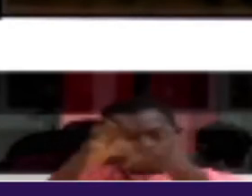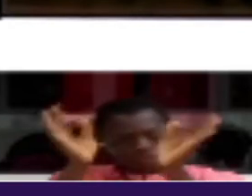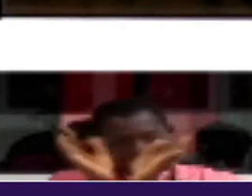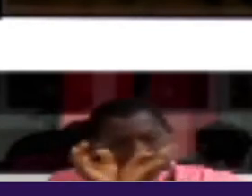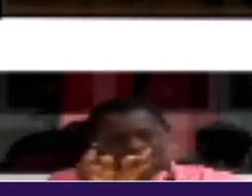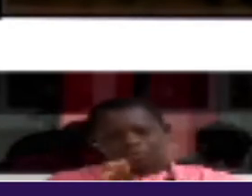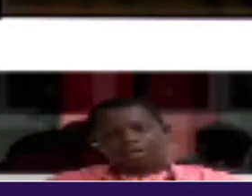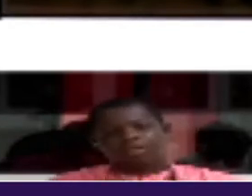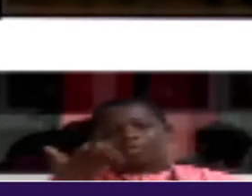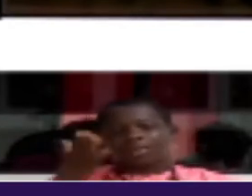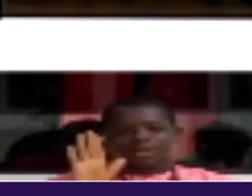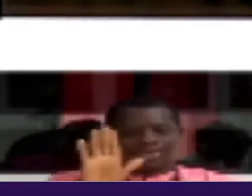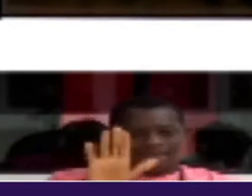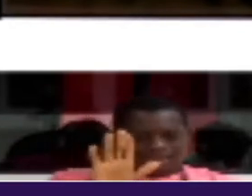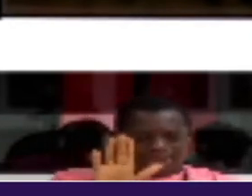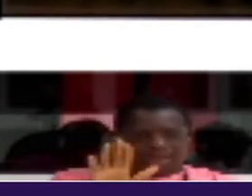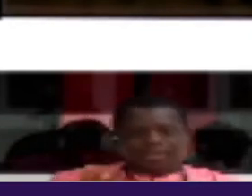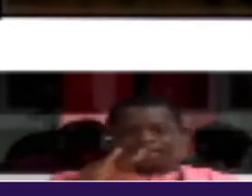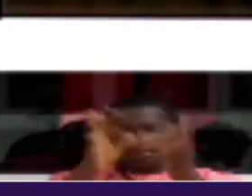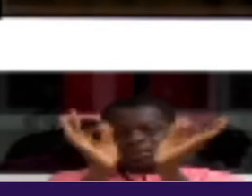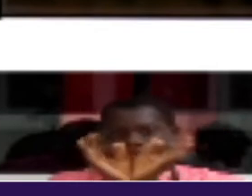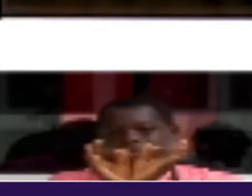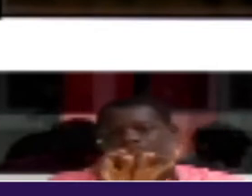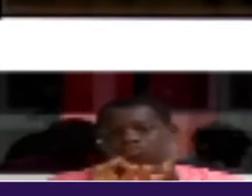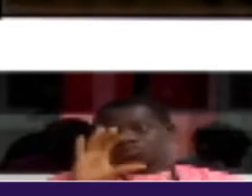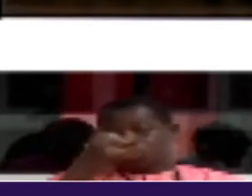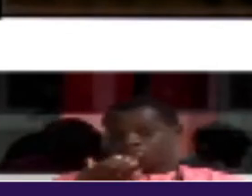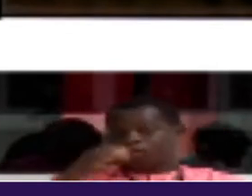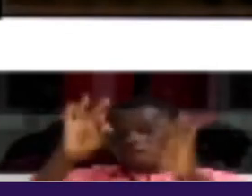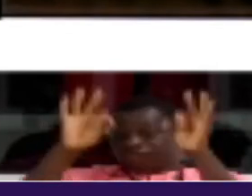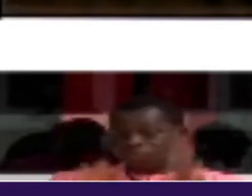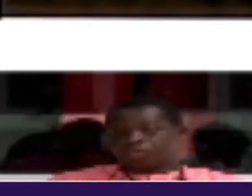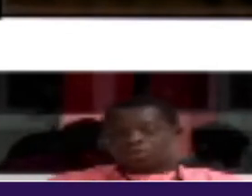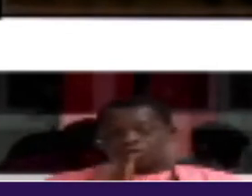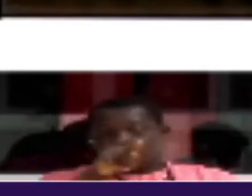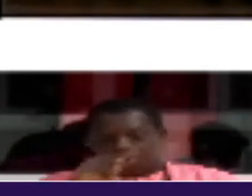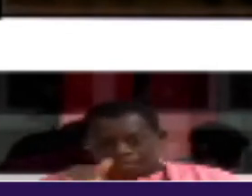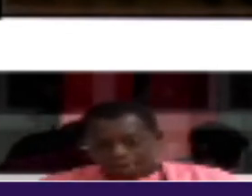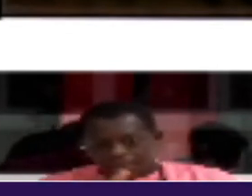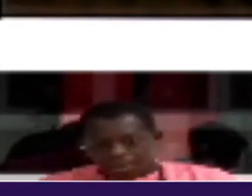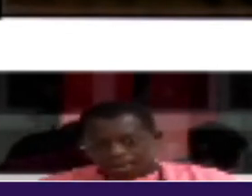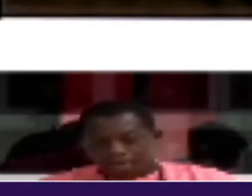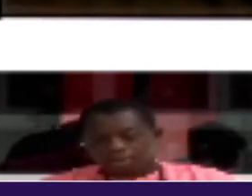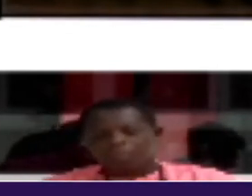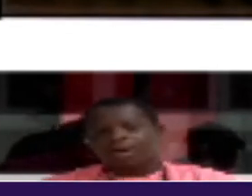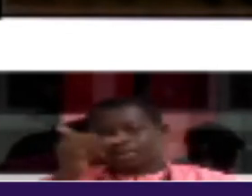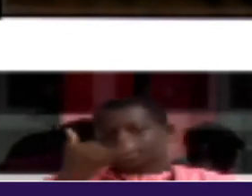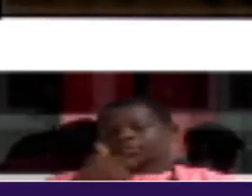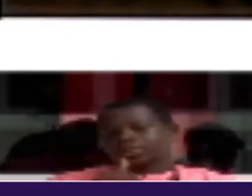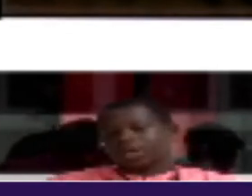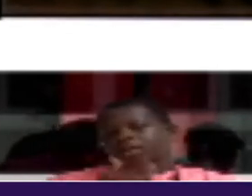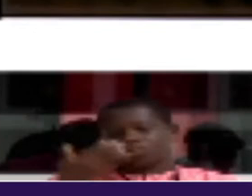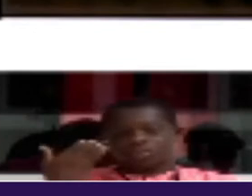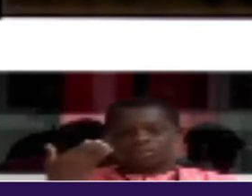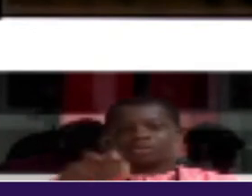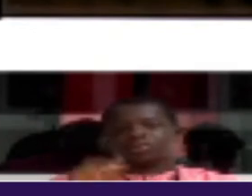later that this team come to form. Answer the question. Were you a member of the patrol team? Yes, I was. Can you tell